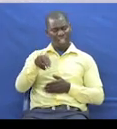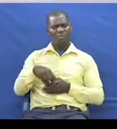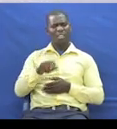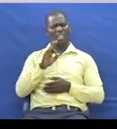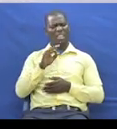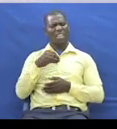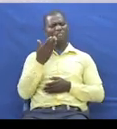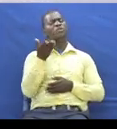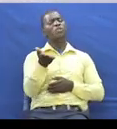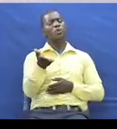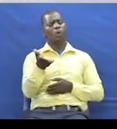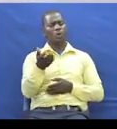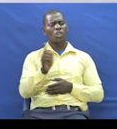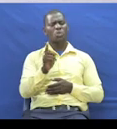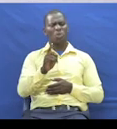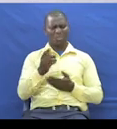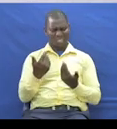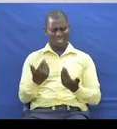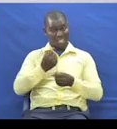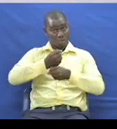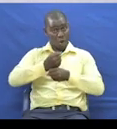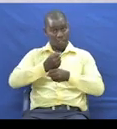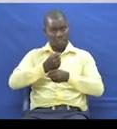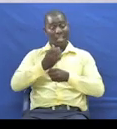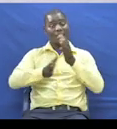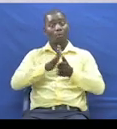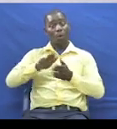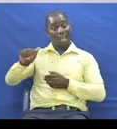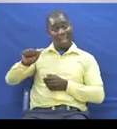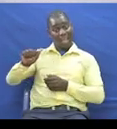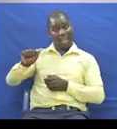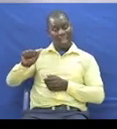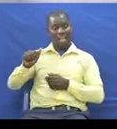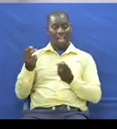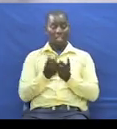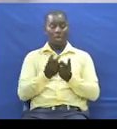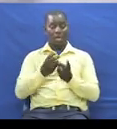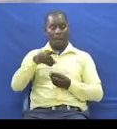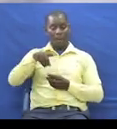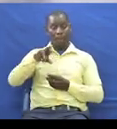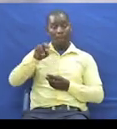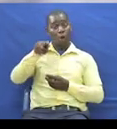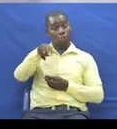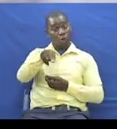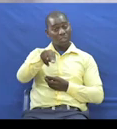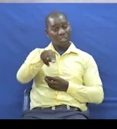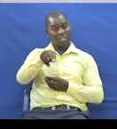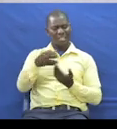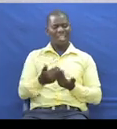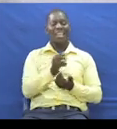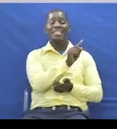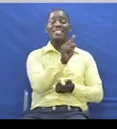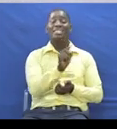we denote the neutrons as small letter n and the protons as